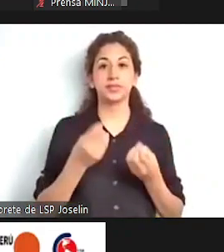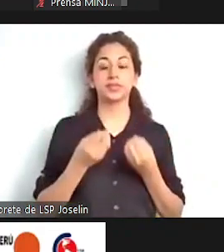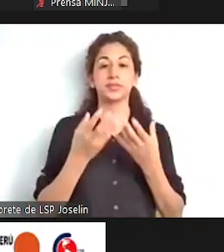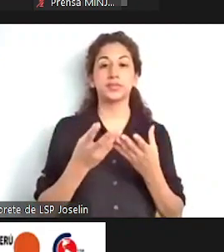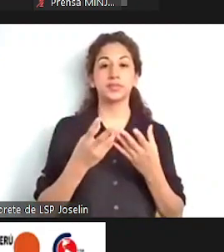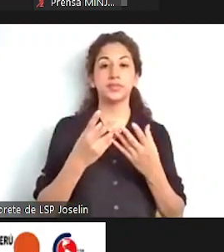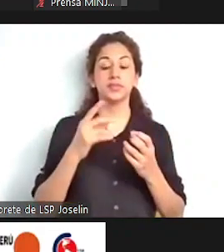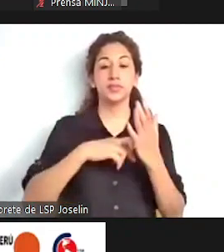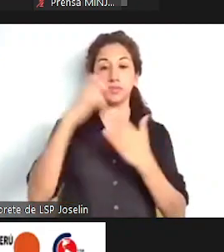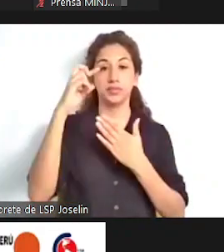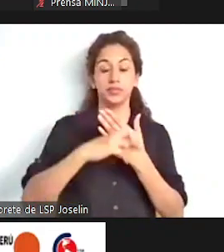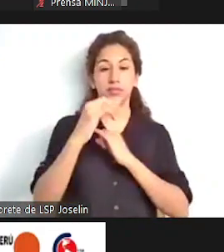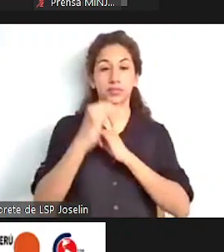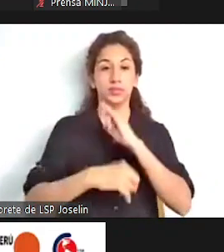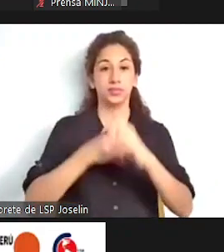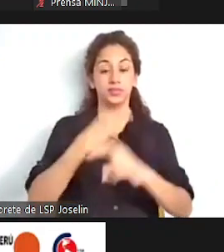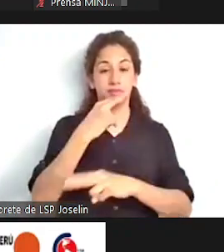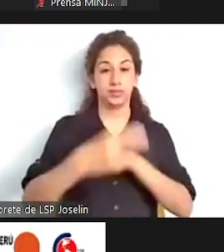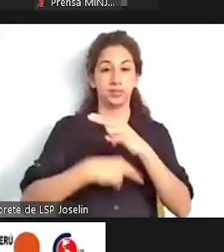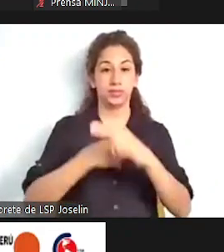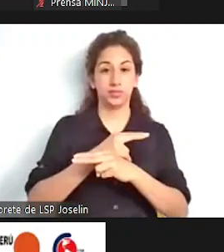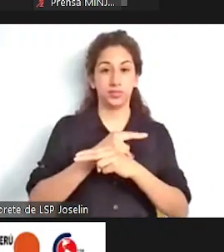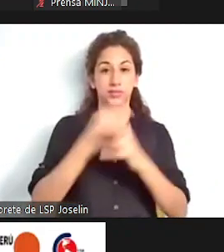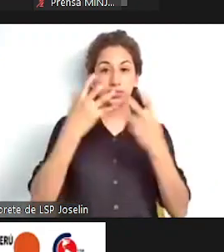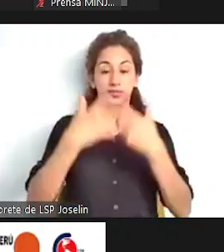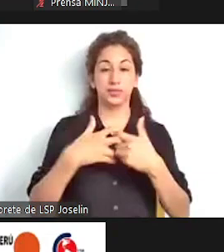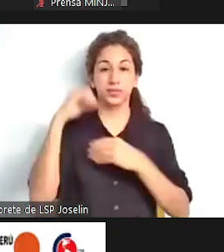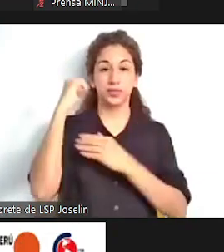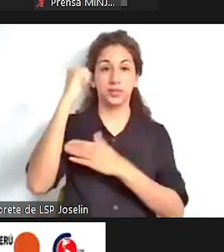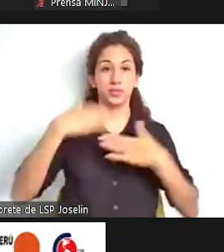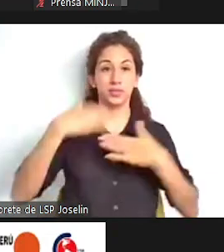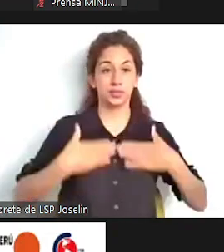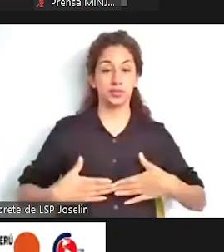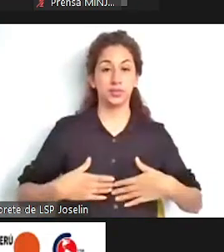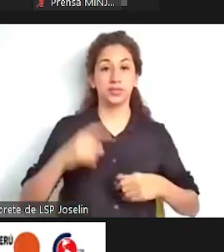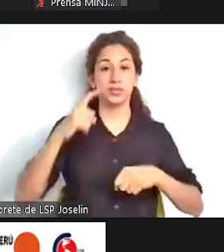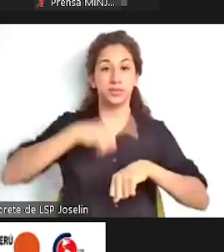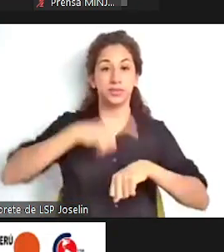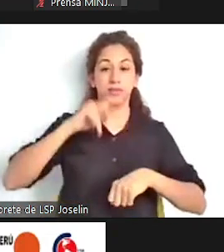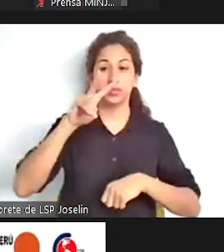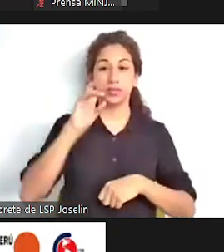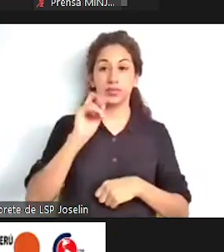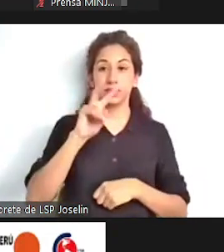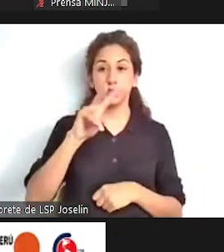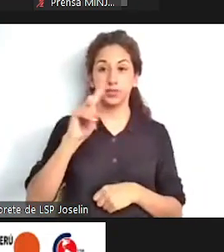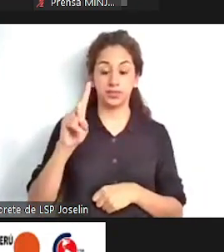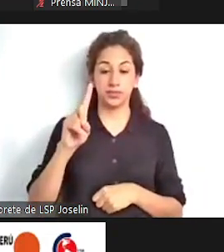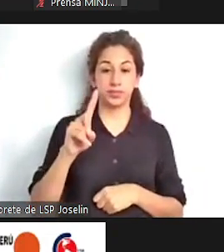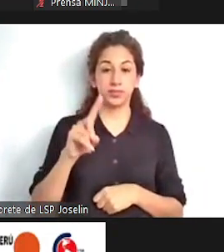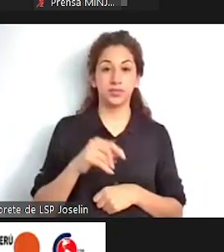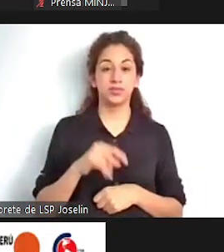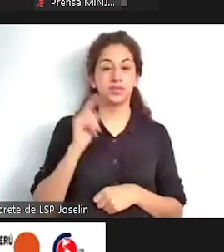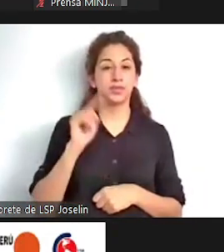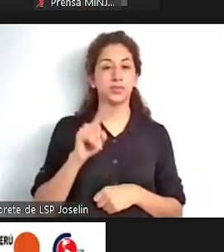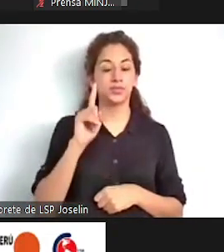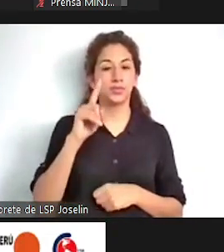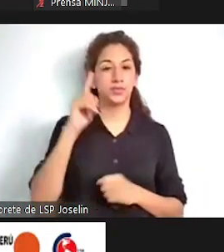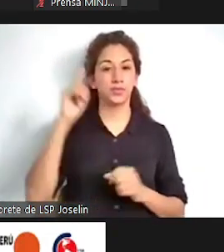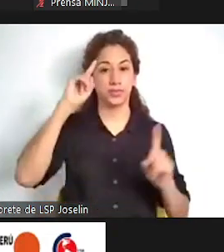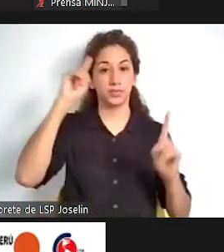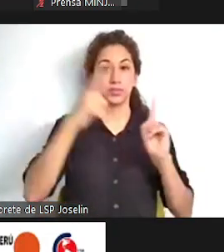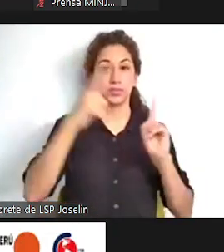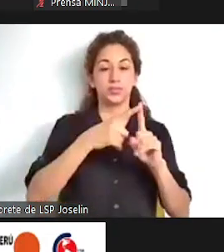it also allows us to say that the national action plan on business and human rights for the 2021 2025 period